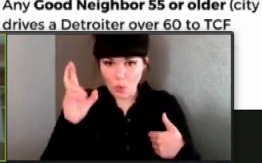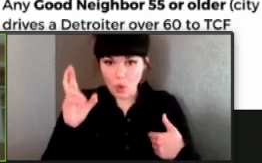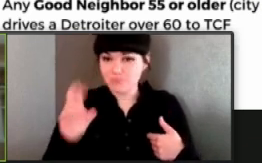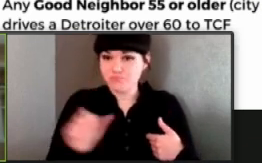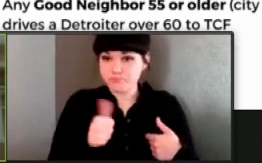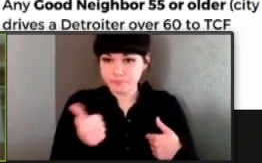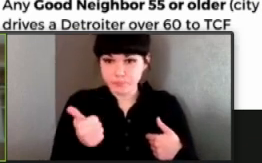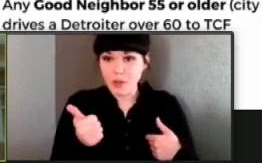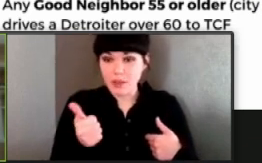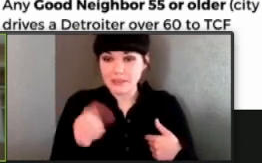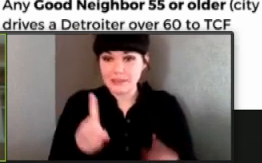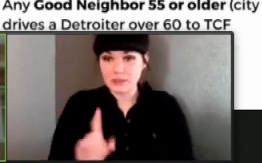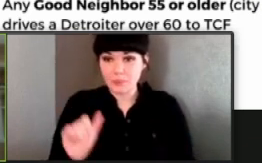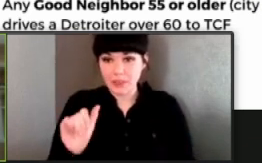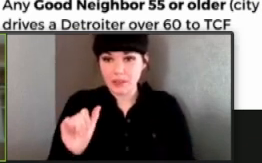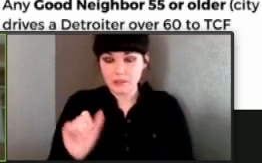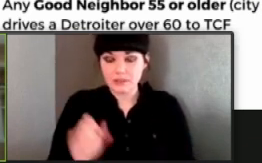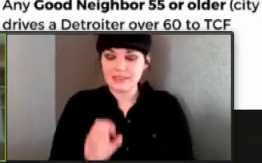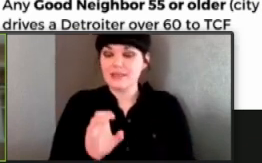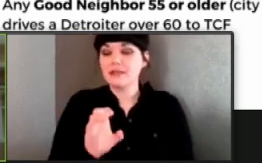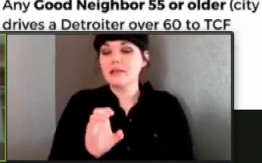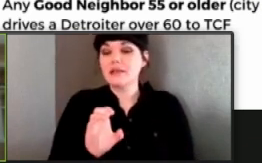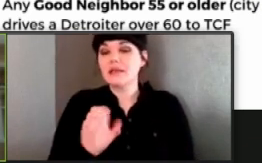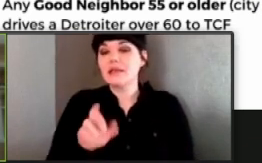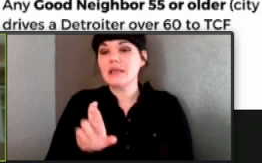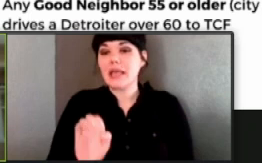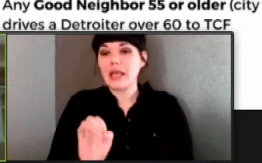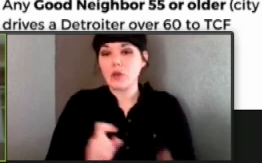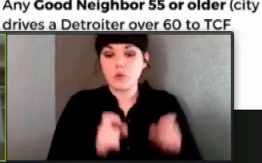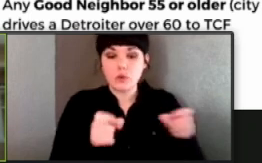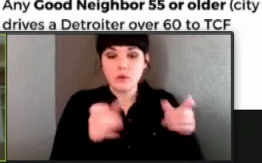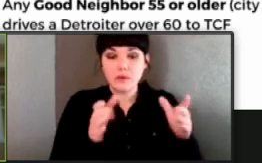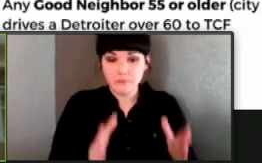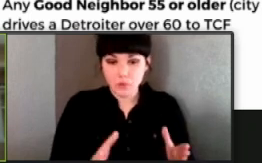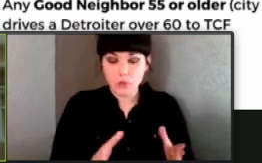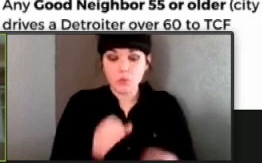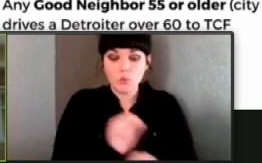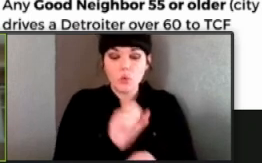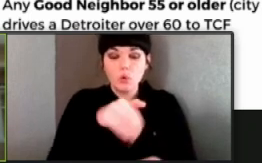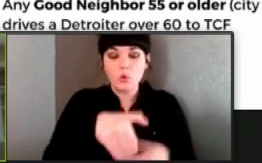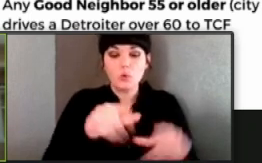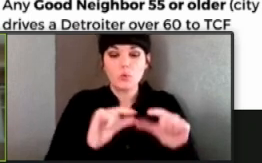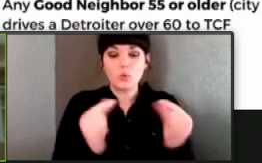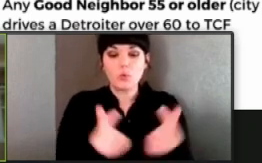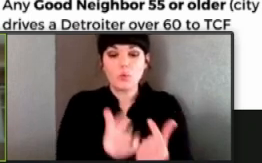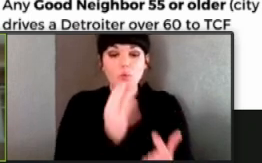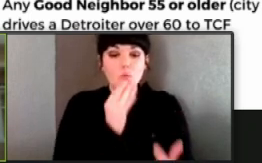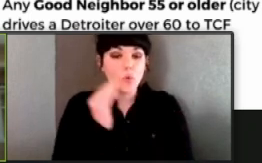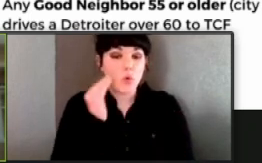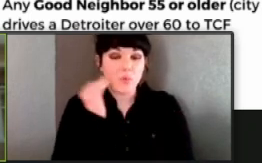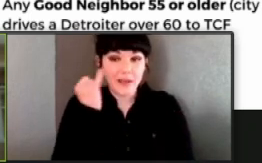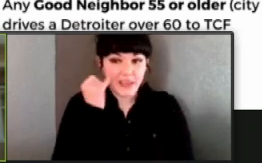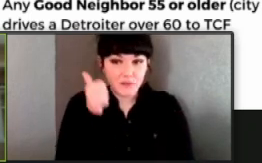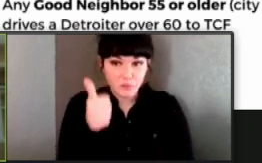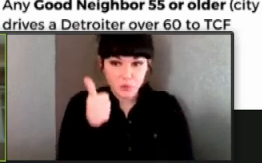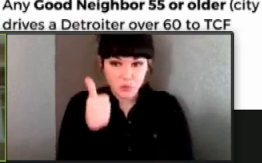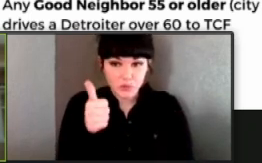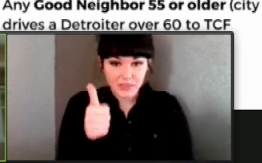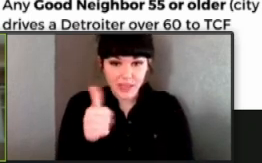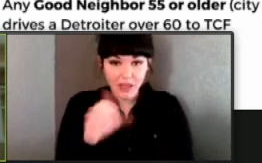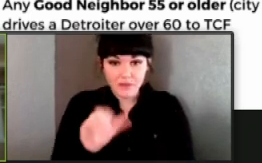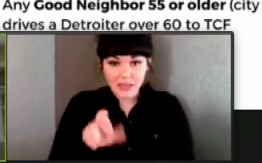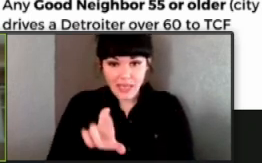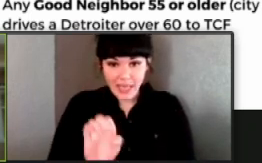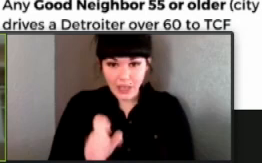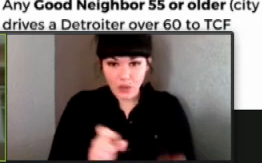any caregivers who work in a group home. If you are a caregiver, you can go to the TCF Center with your